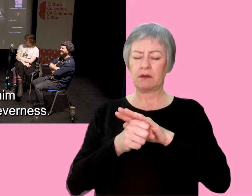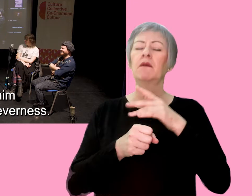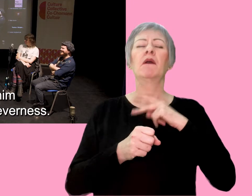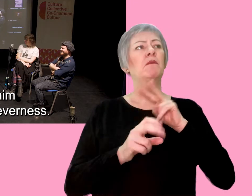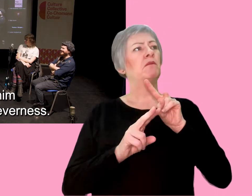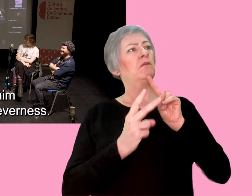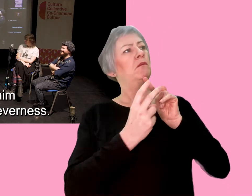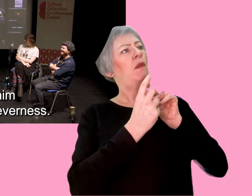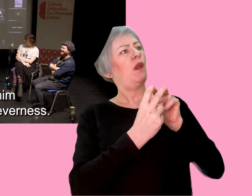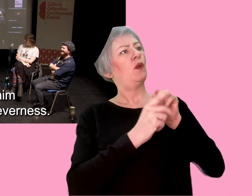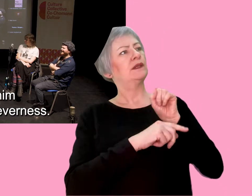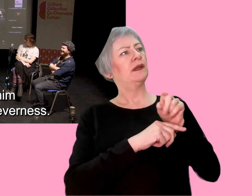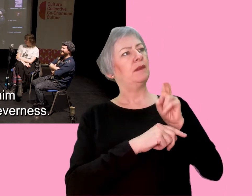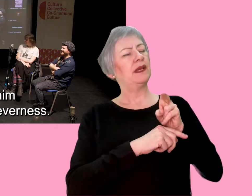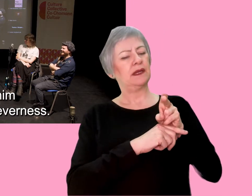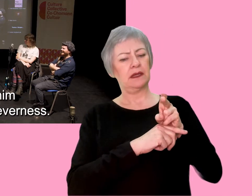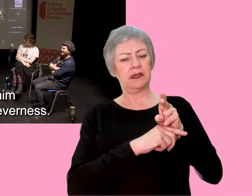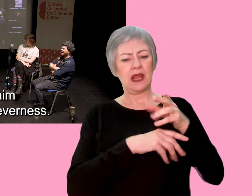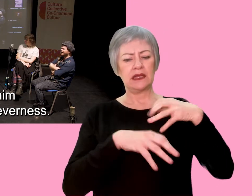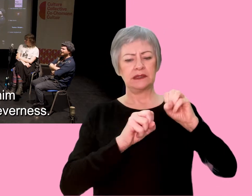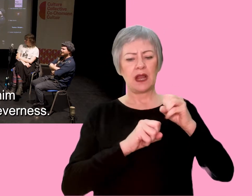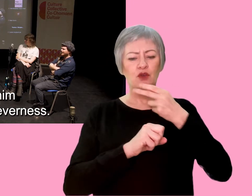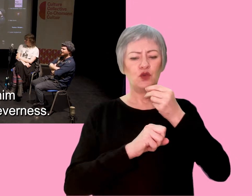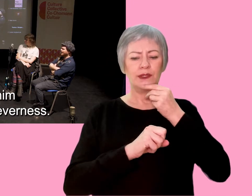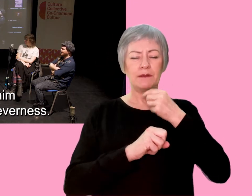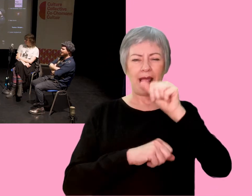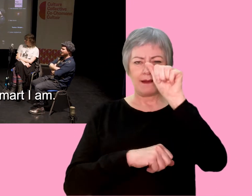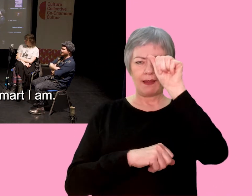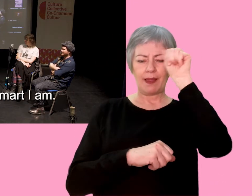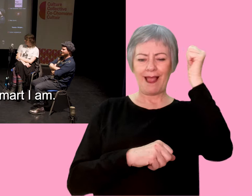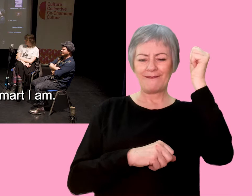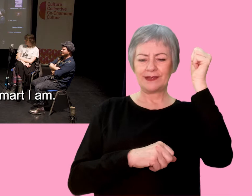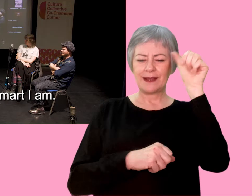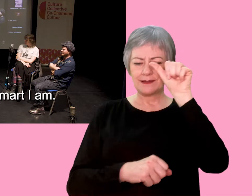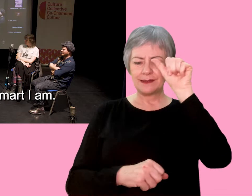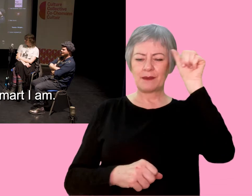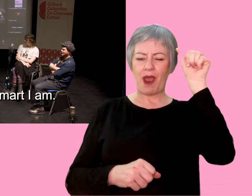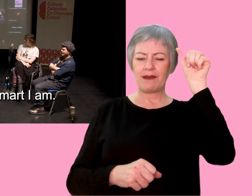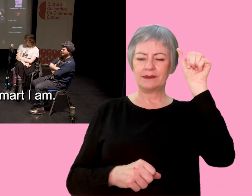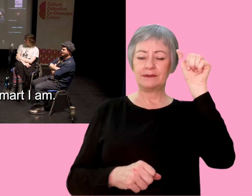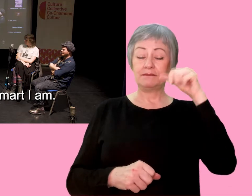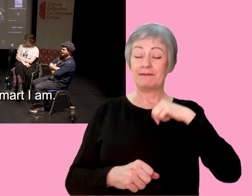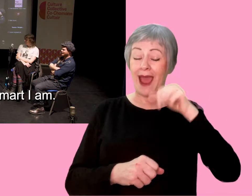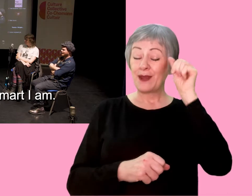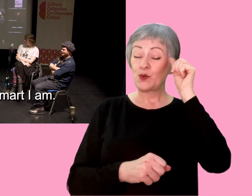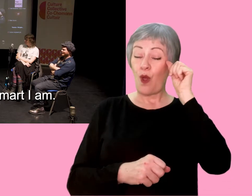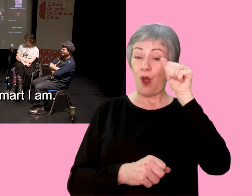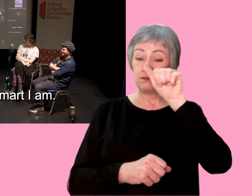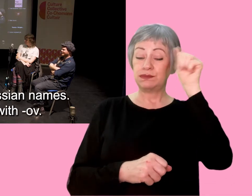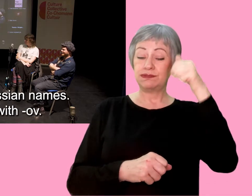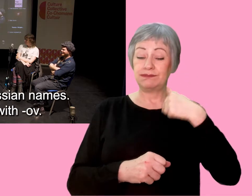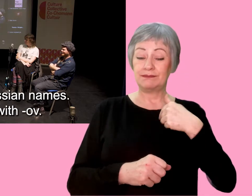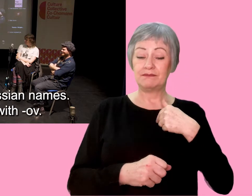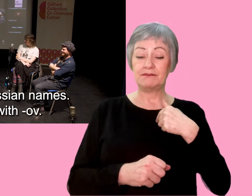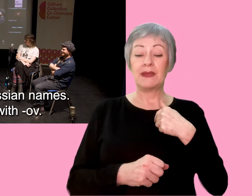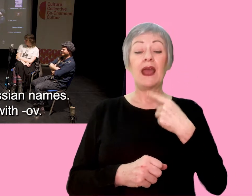And I looked at him, and I start using my cleverness, my how smart I am. I figure it out.